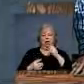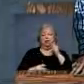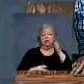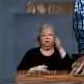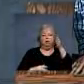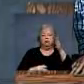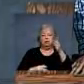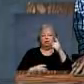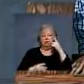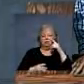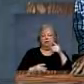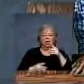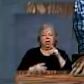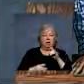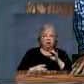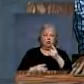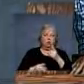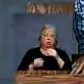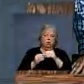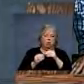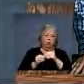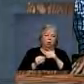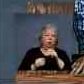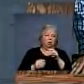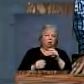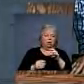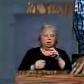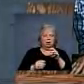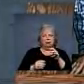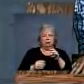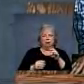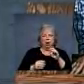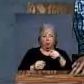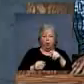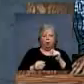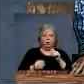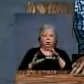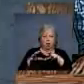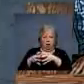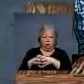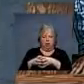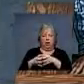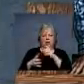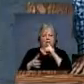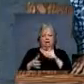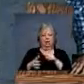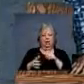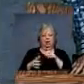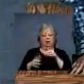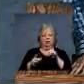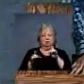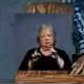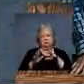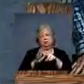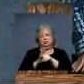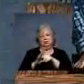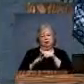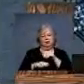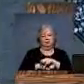that one more apartment complex could be a tipping point for the quality of the neighborhood and the people who love to live